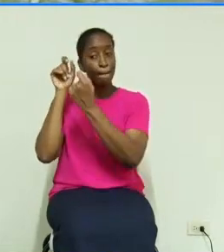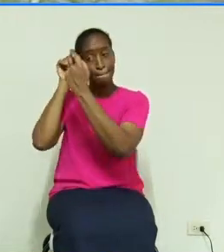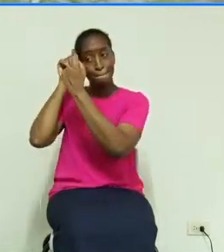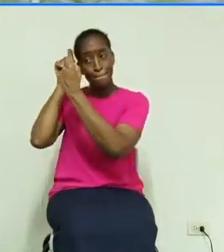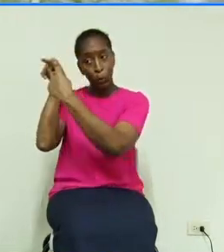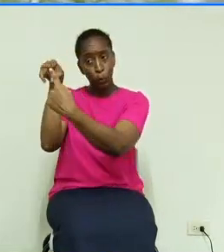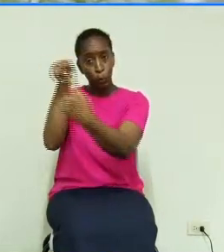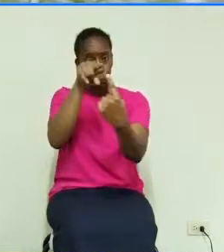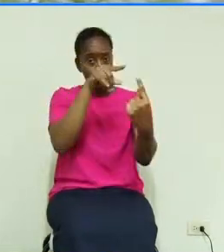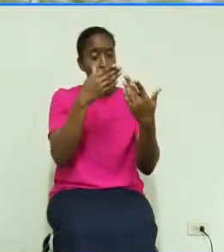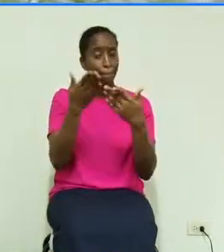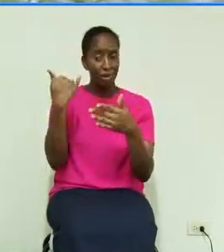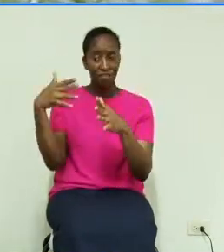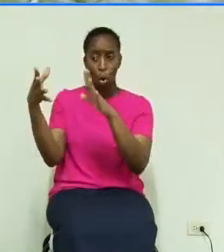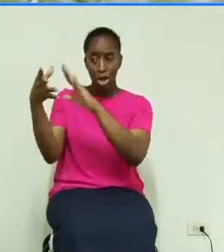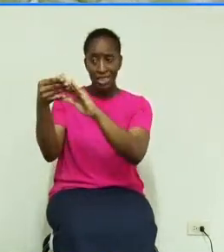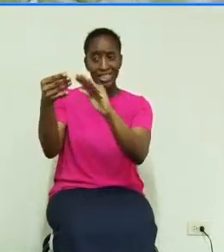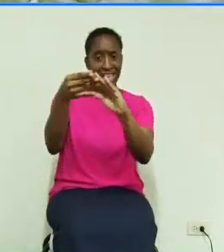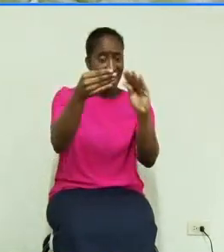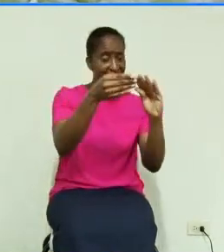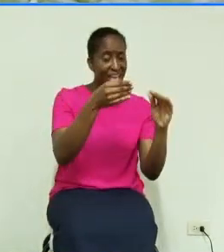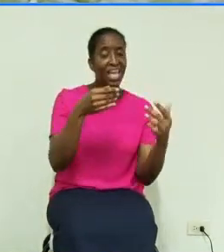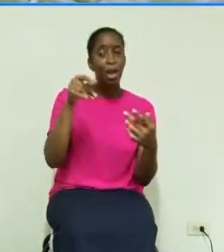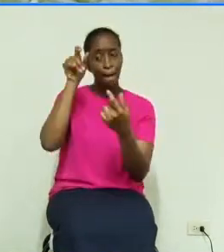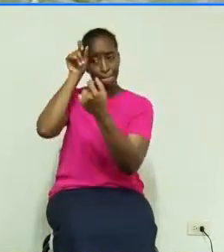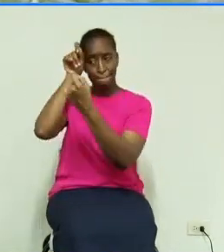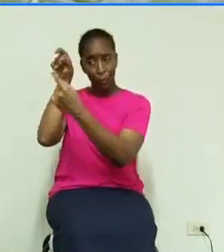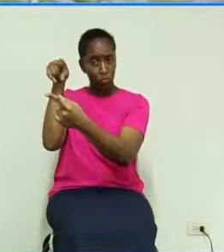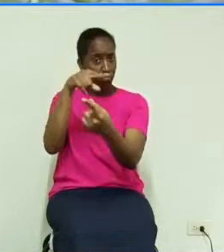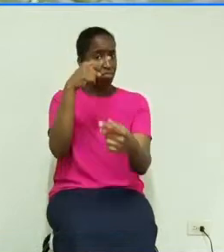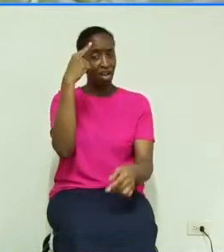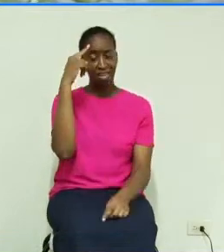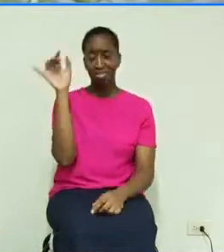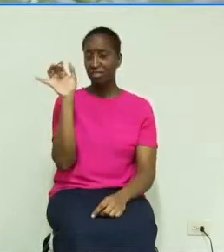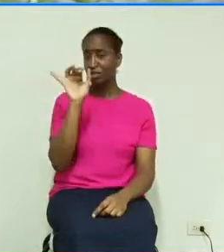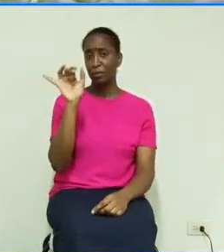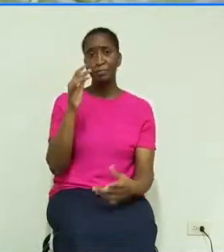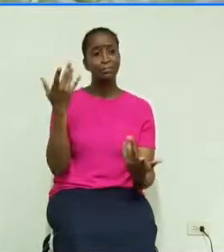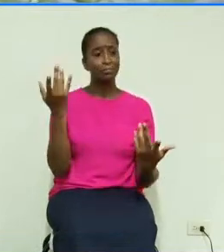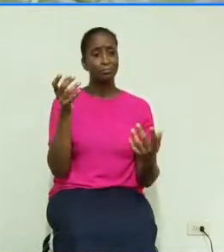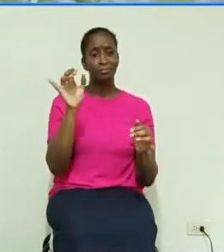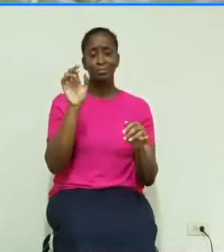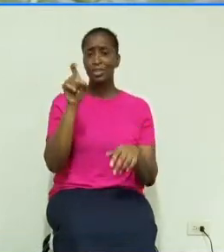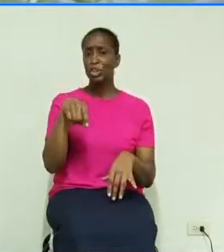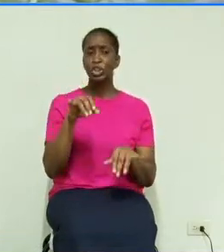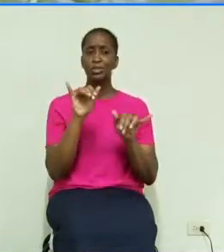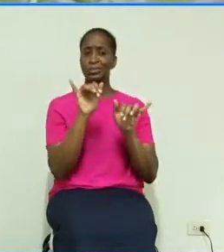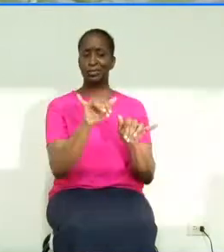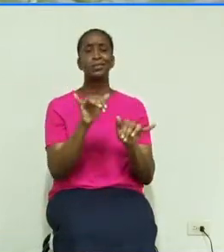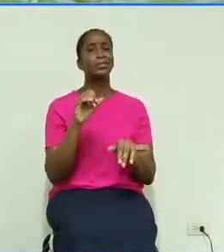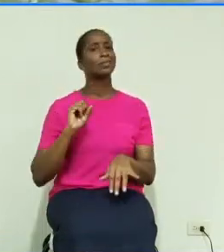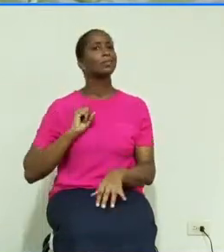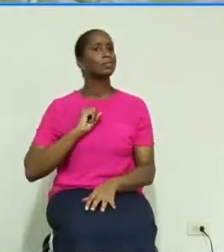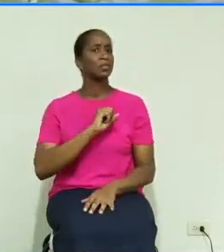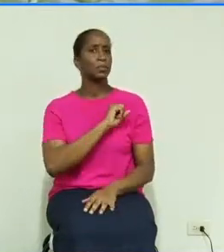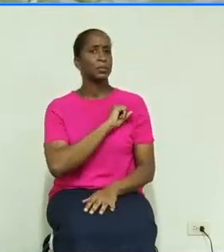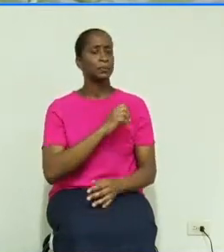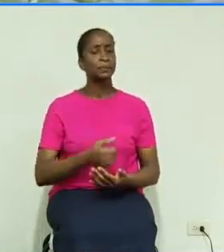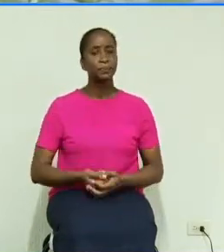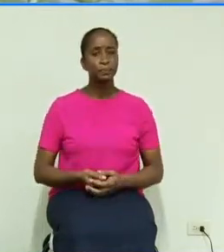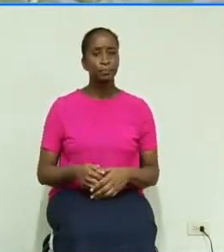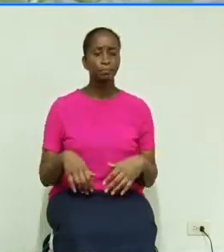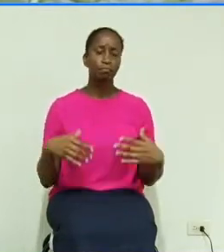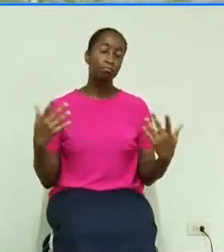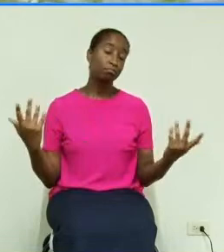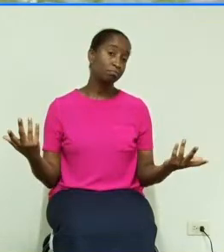think of, if a government make a decision in the lower house, how a parliament, how a